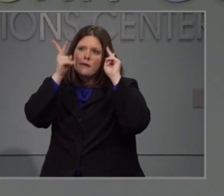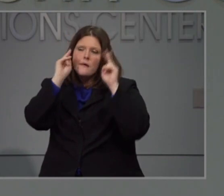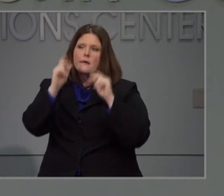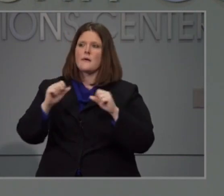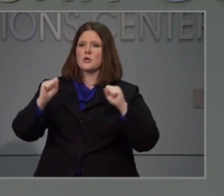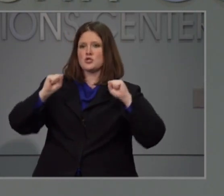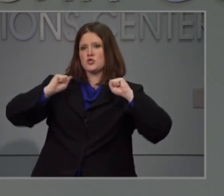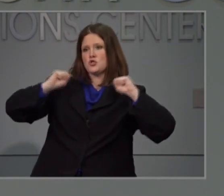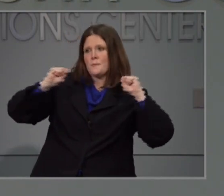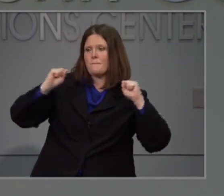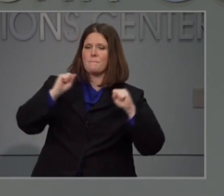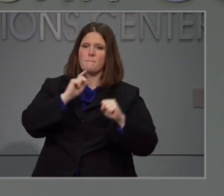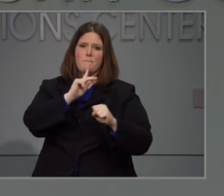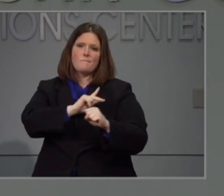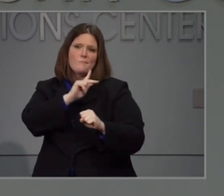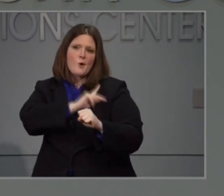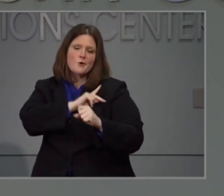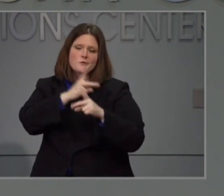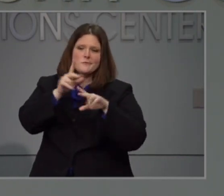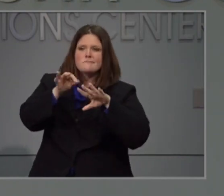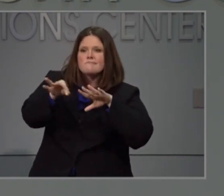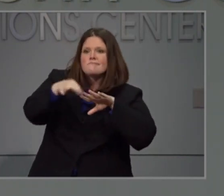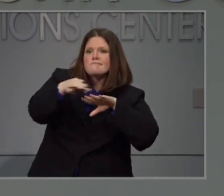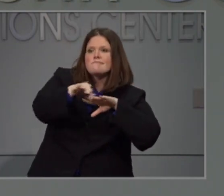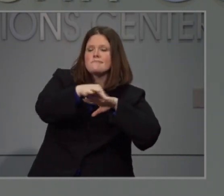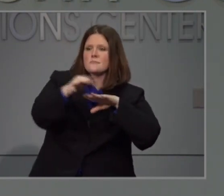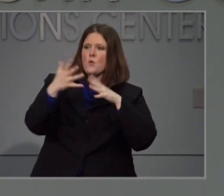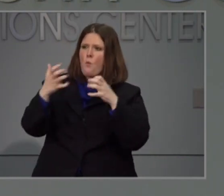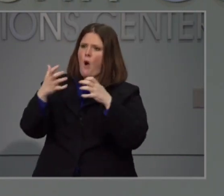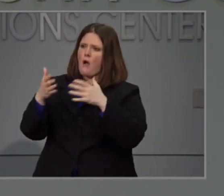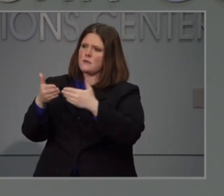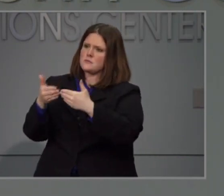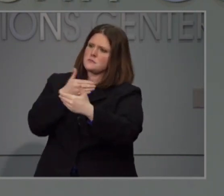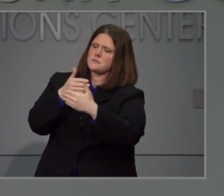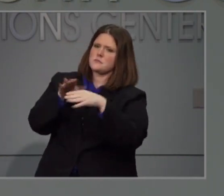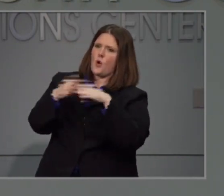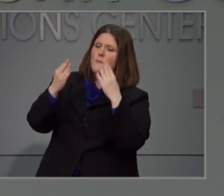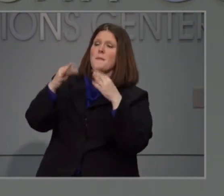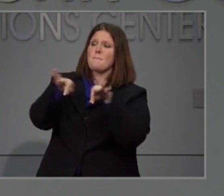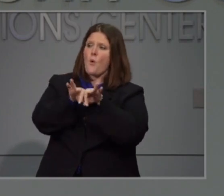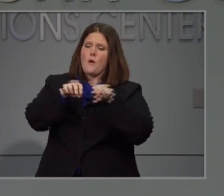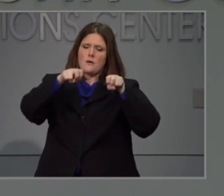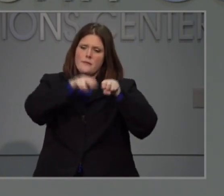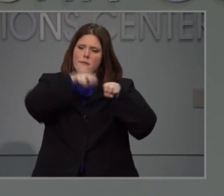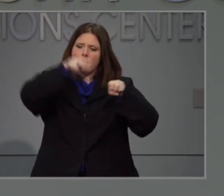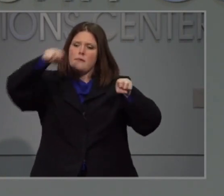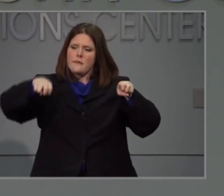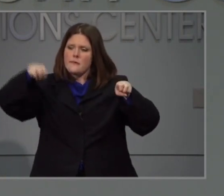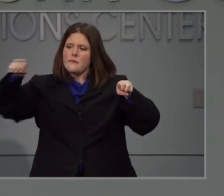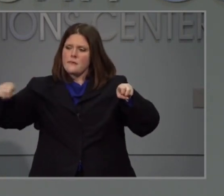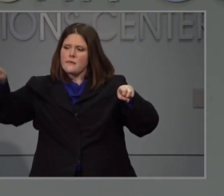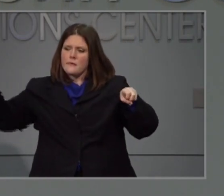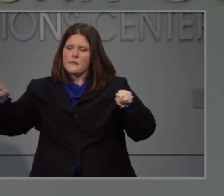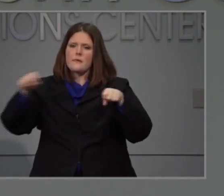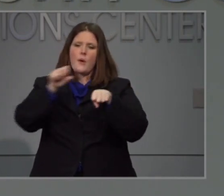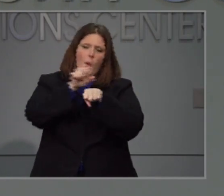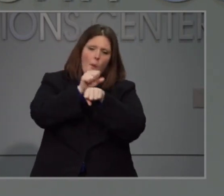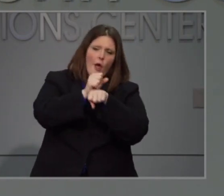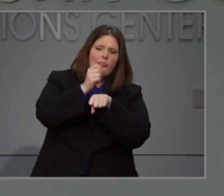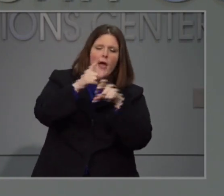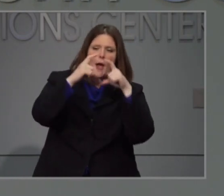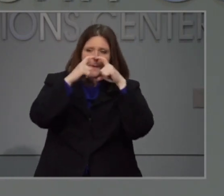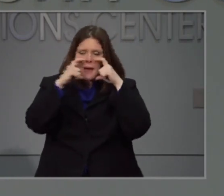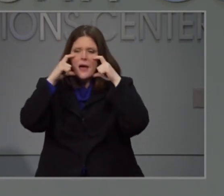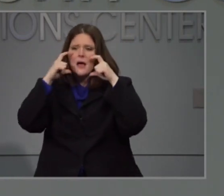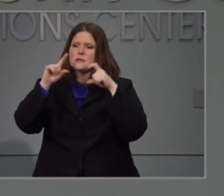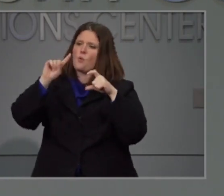and gyms, personal care businesses open sooner so long as they can social distance, the workers wear gloves and masks, and they open